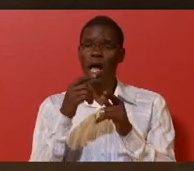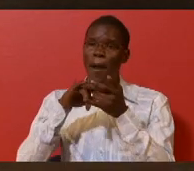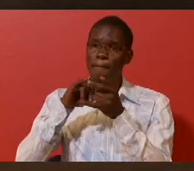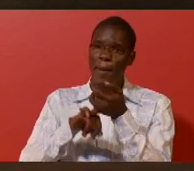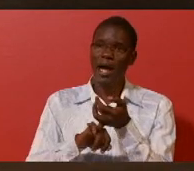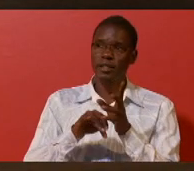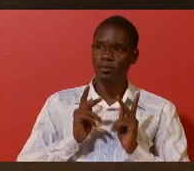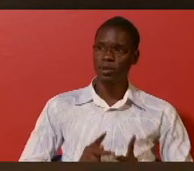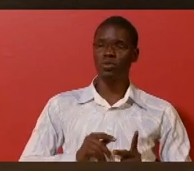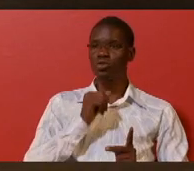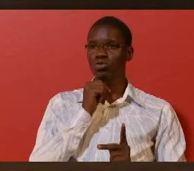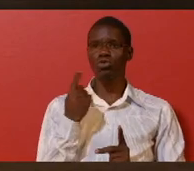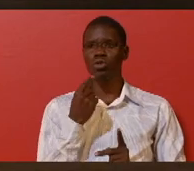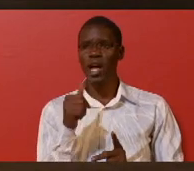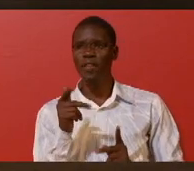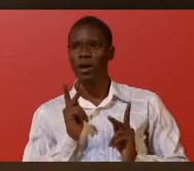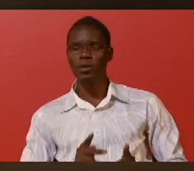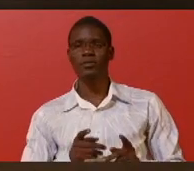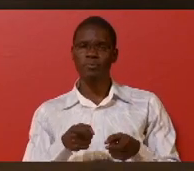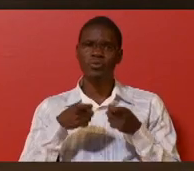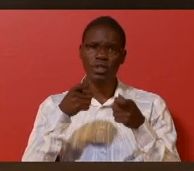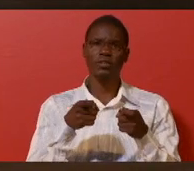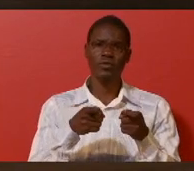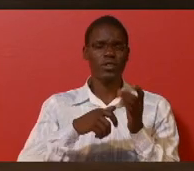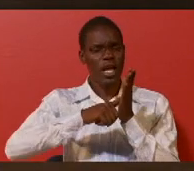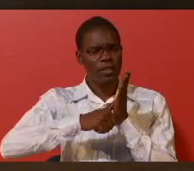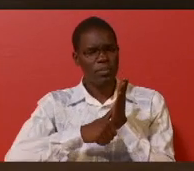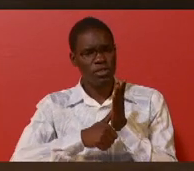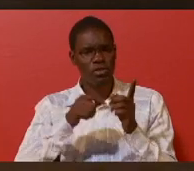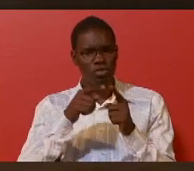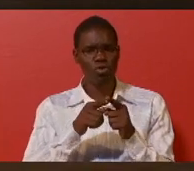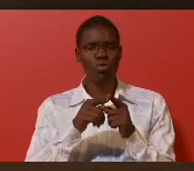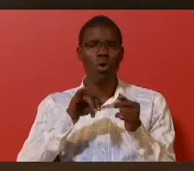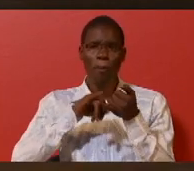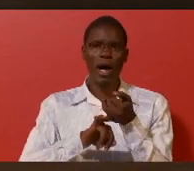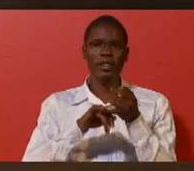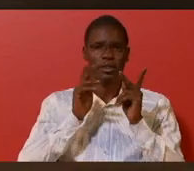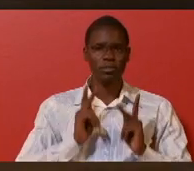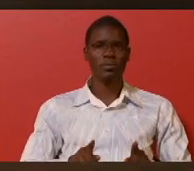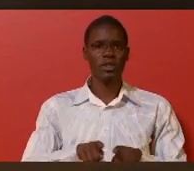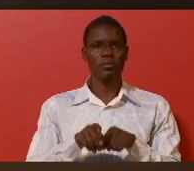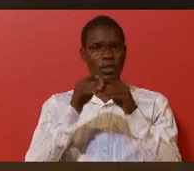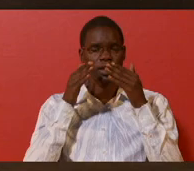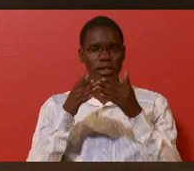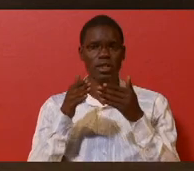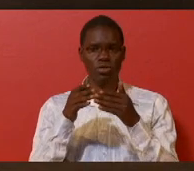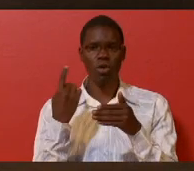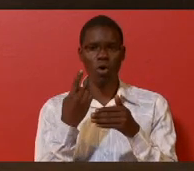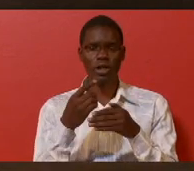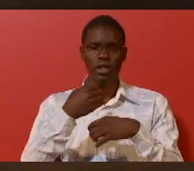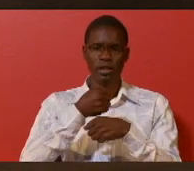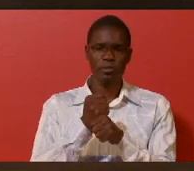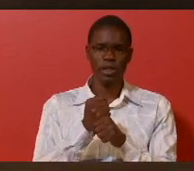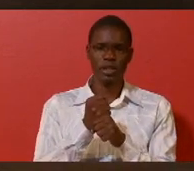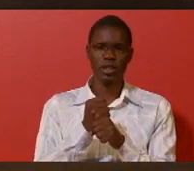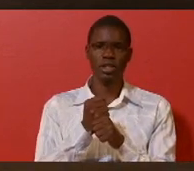given to anybody else, but to married people. It is a gift specifically for married people. In fact, sexuality is designed but